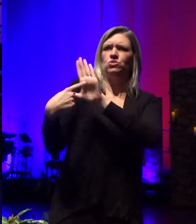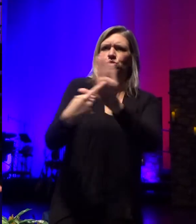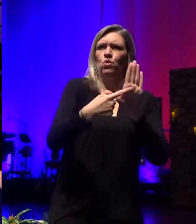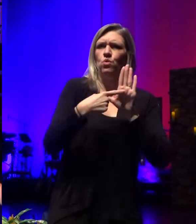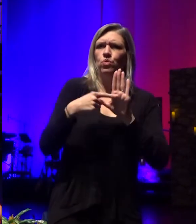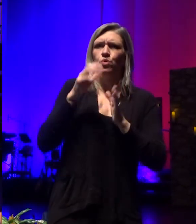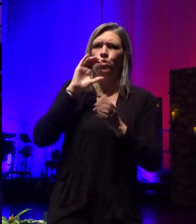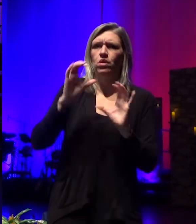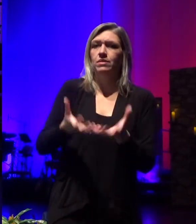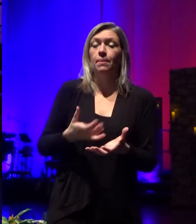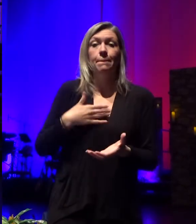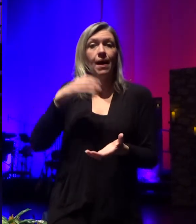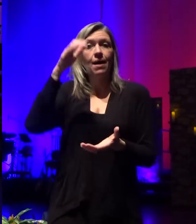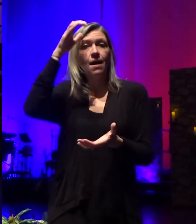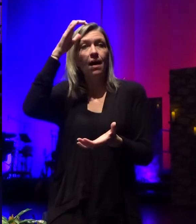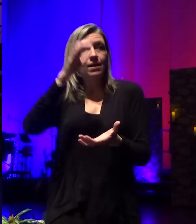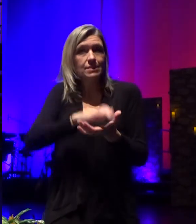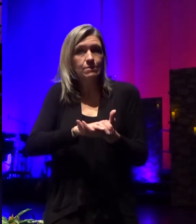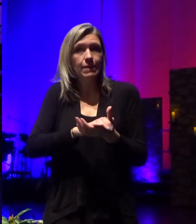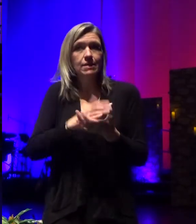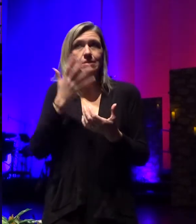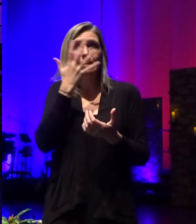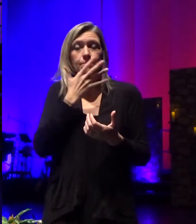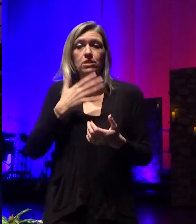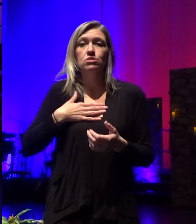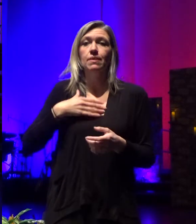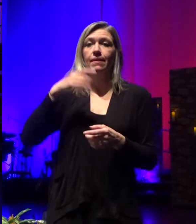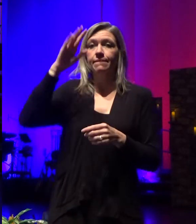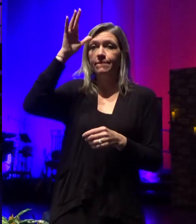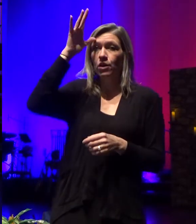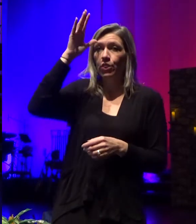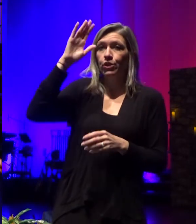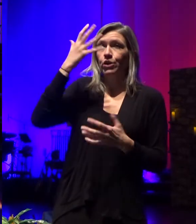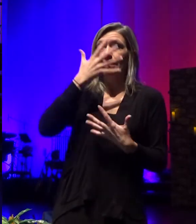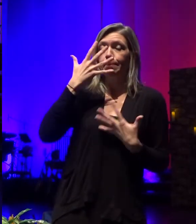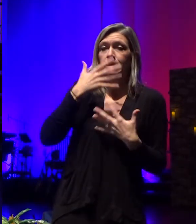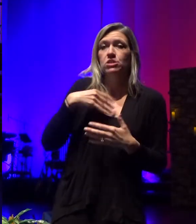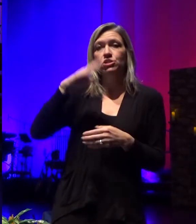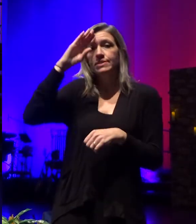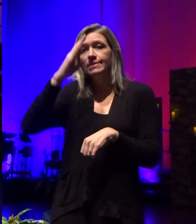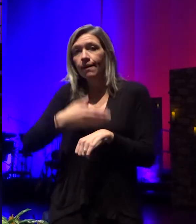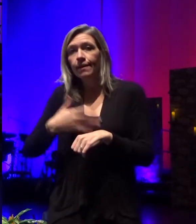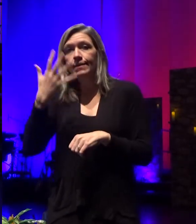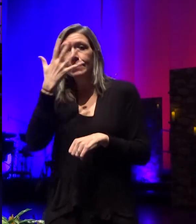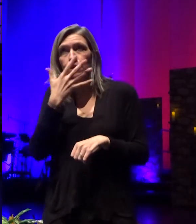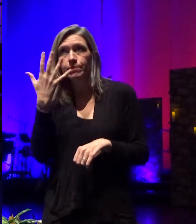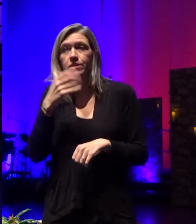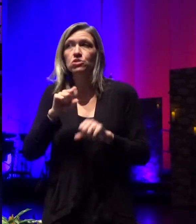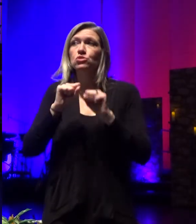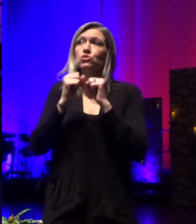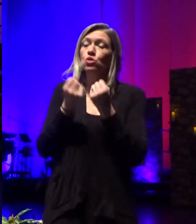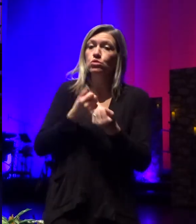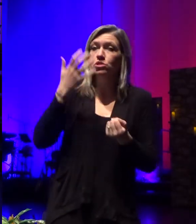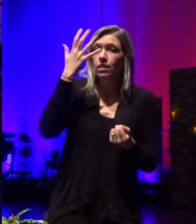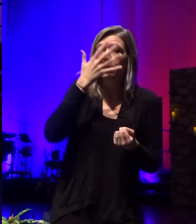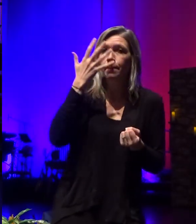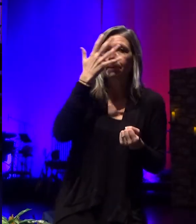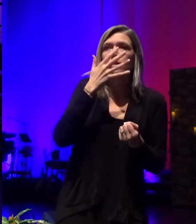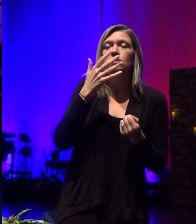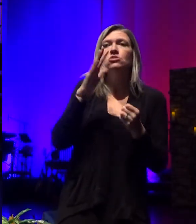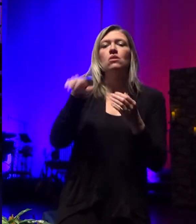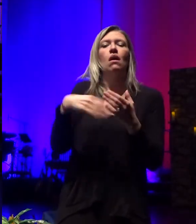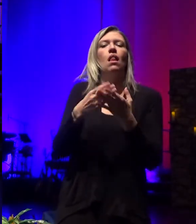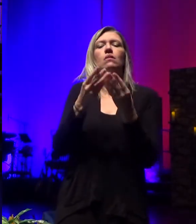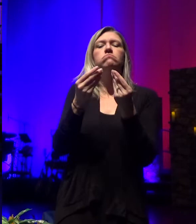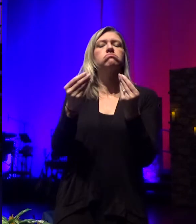image dissolve and drop away, my father image, my brother image, my son image, my family image, my social images, all dissolved and